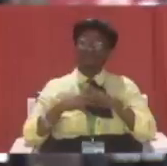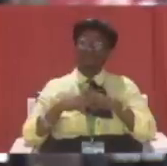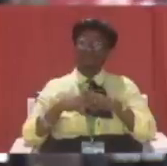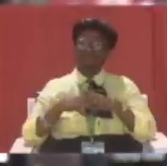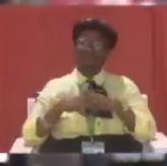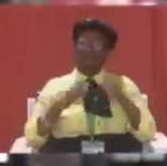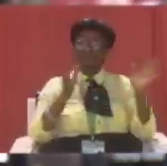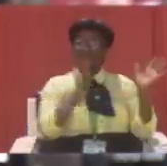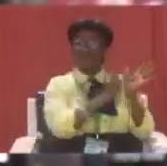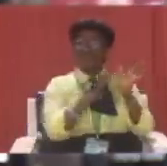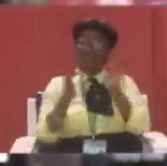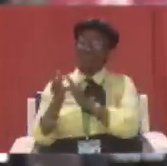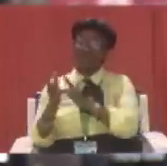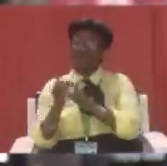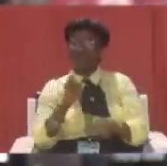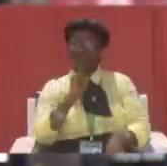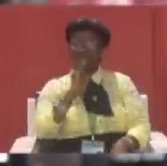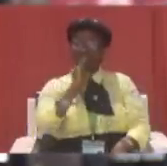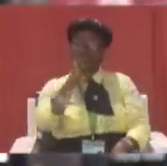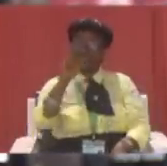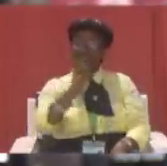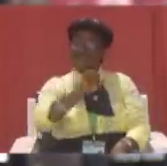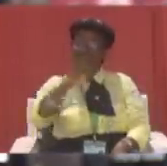Jesus is a wonder.